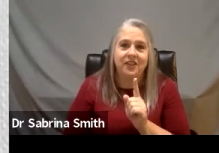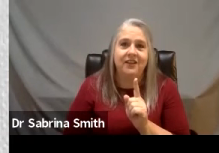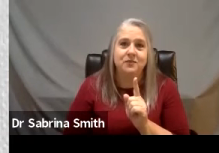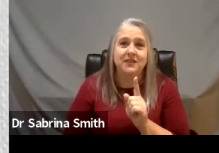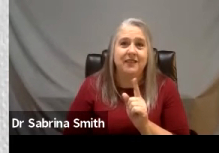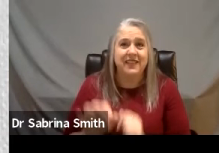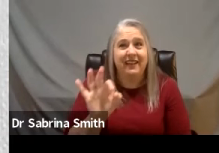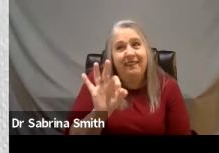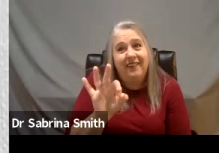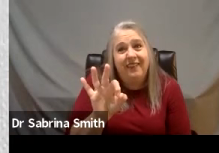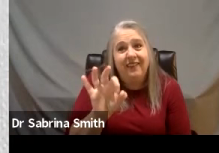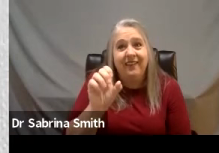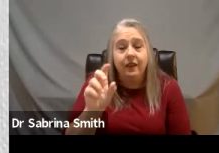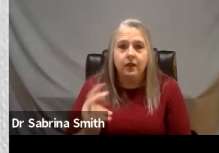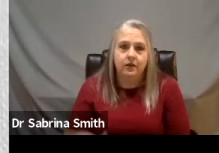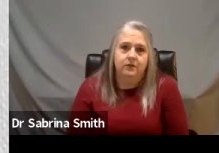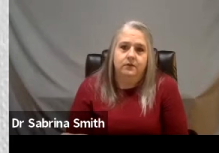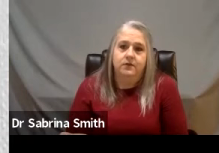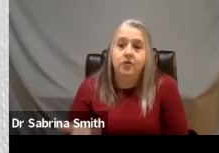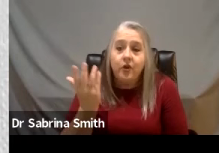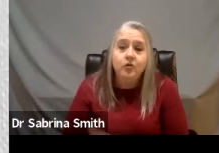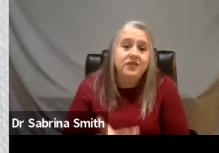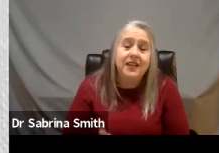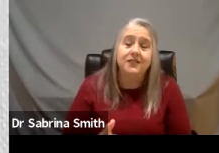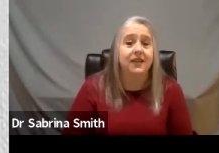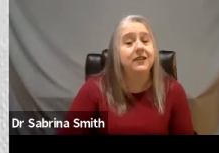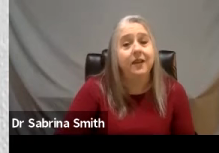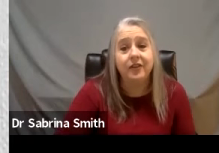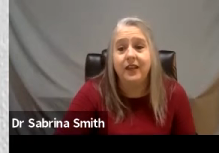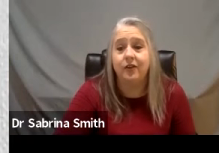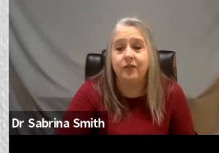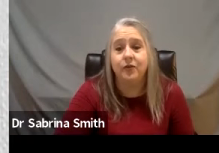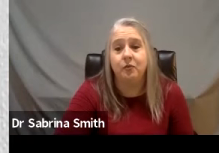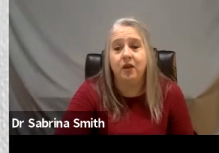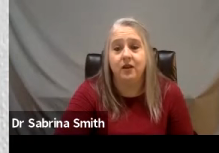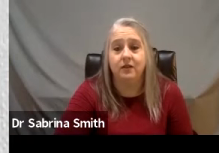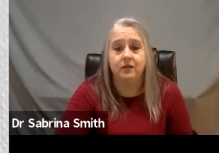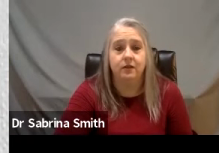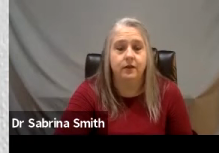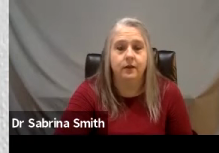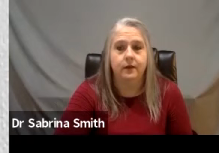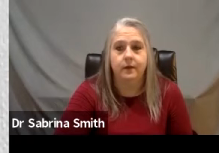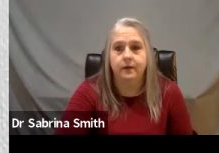knocked everything else because I was like, So those things can definitely interfere with your product.